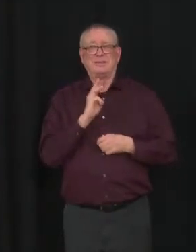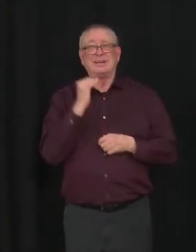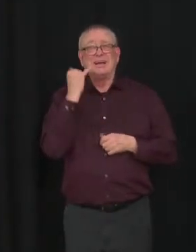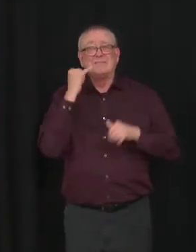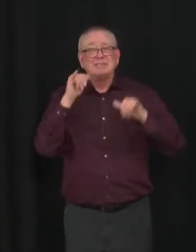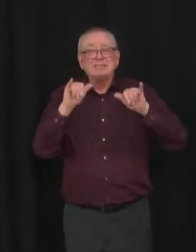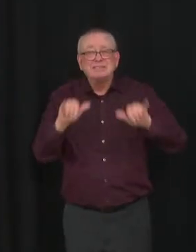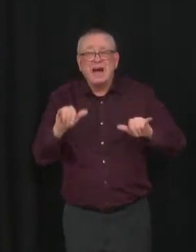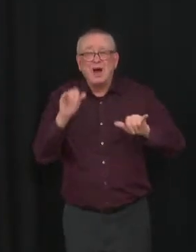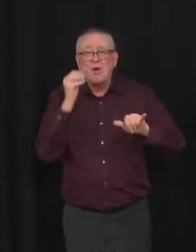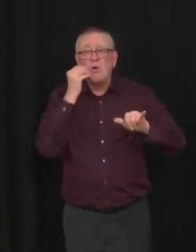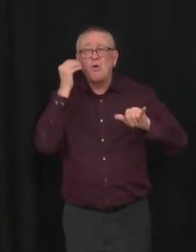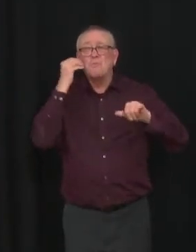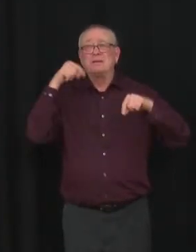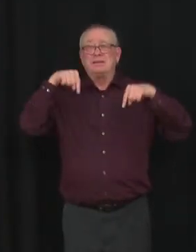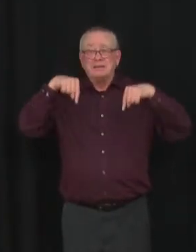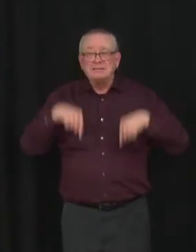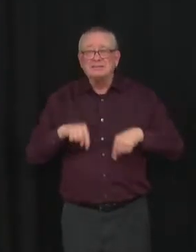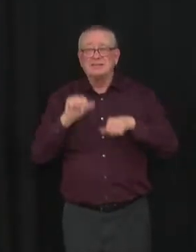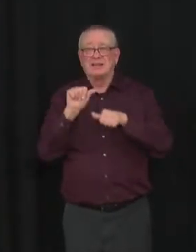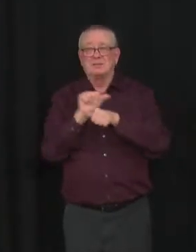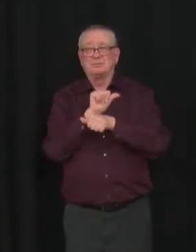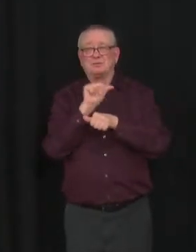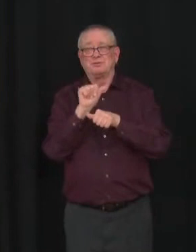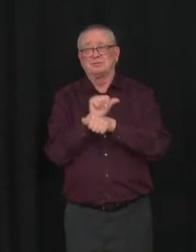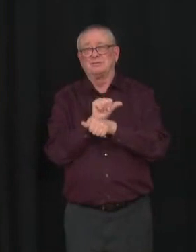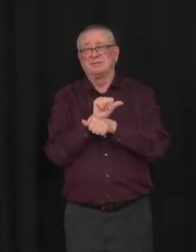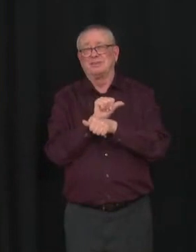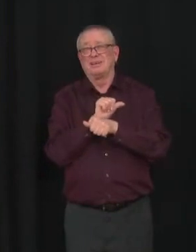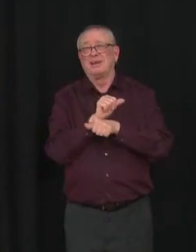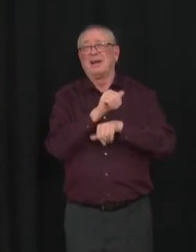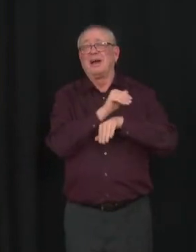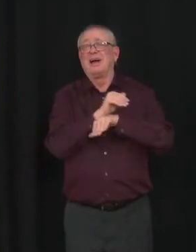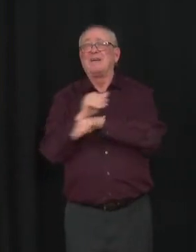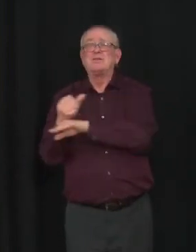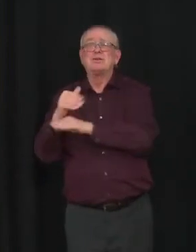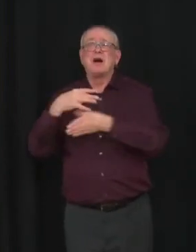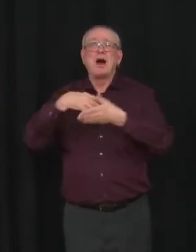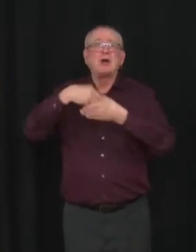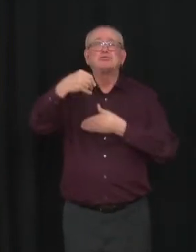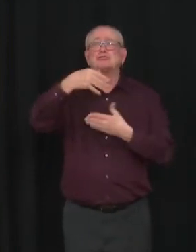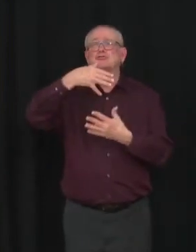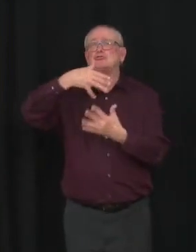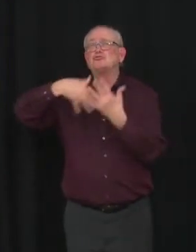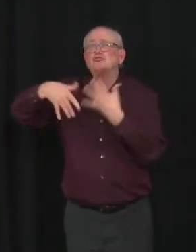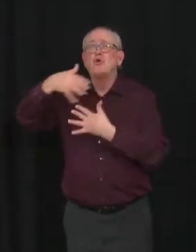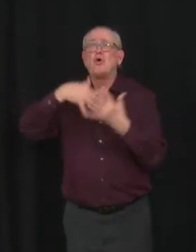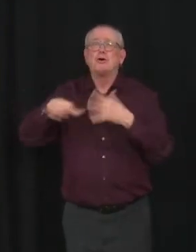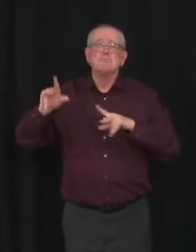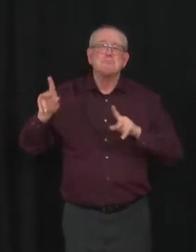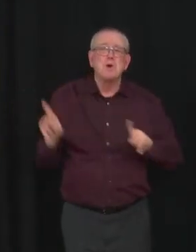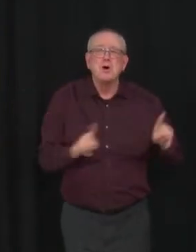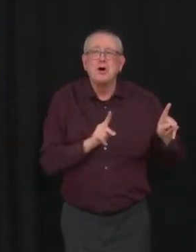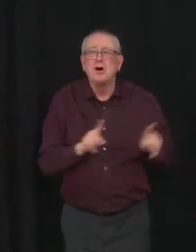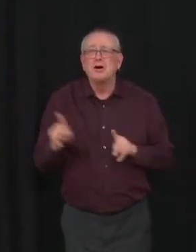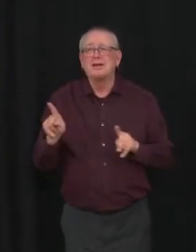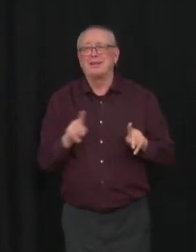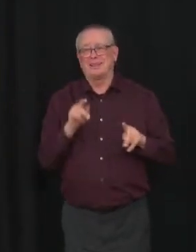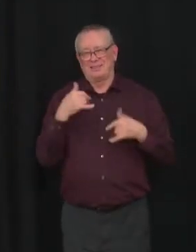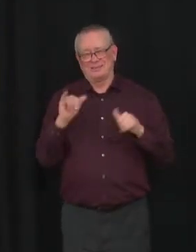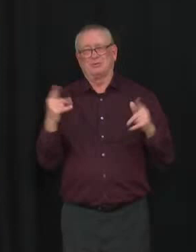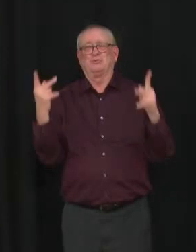Alberta, but you go out every night with dozens of people to party it up, you're at much greater risk